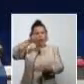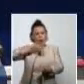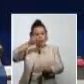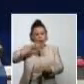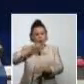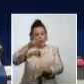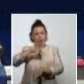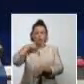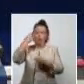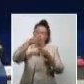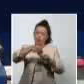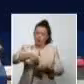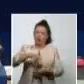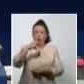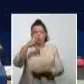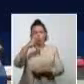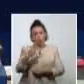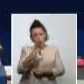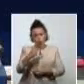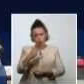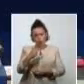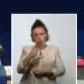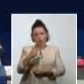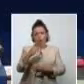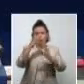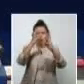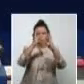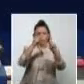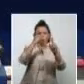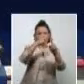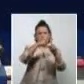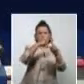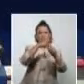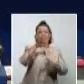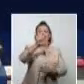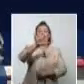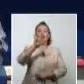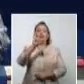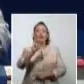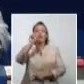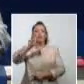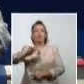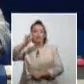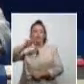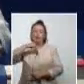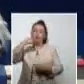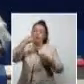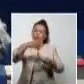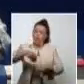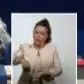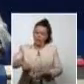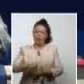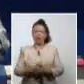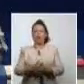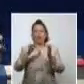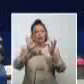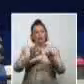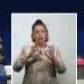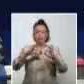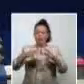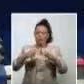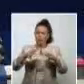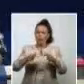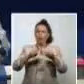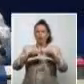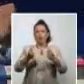loss of 56 people. As I said earlier, we had 2 more deaths reported today.